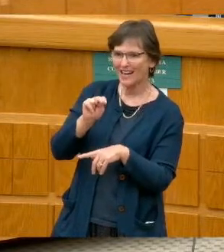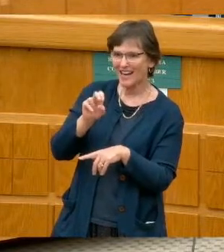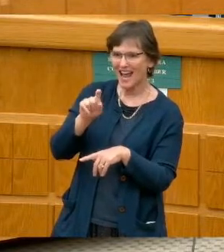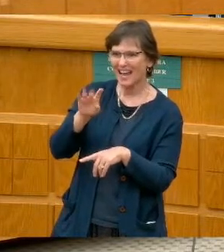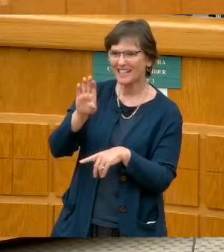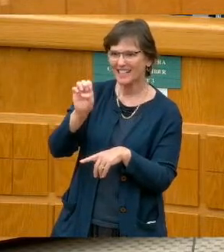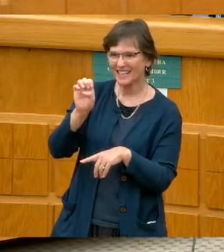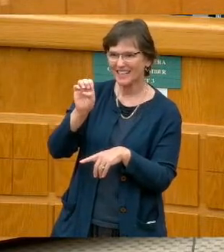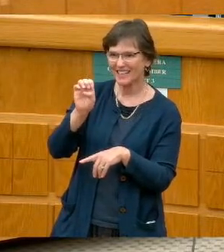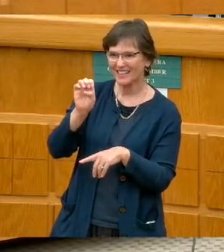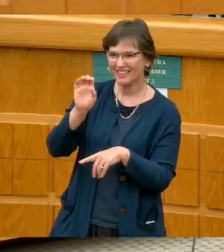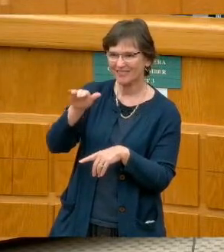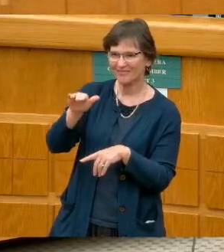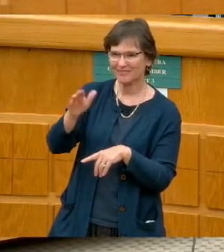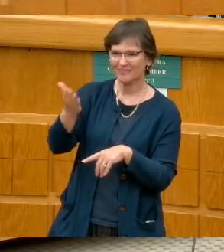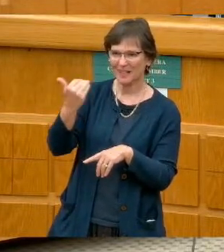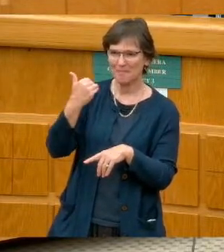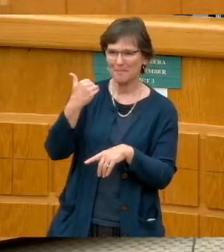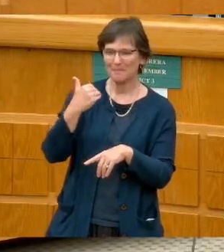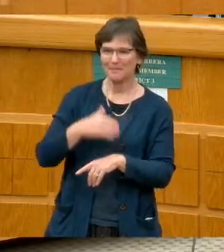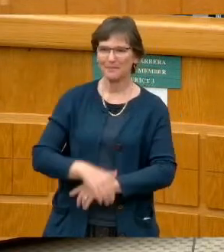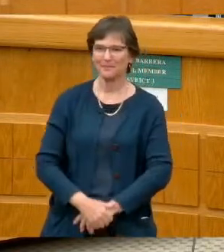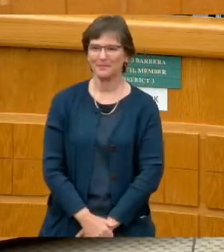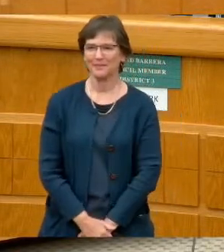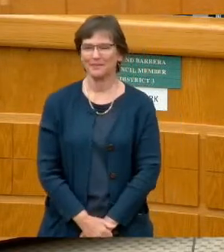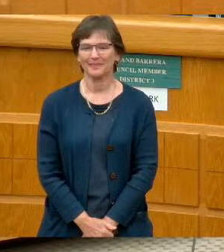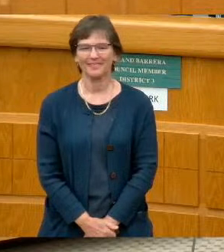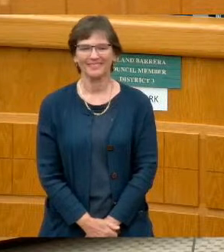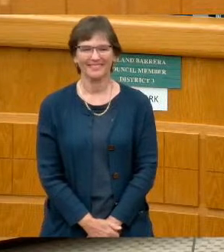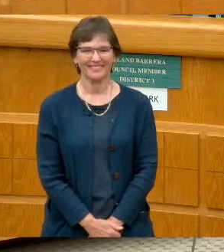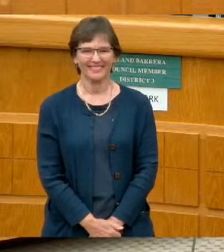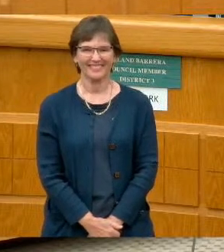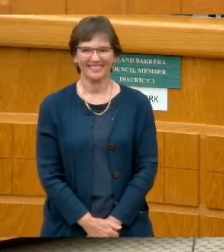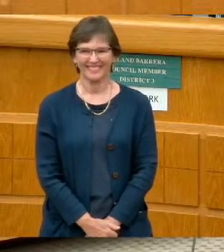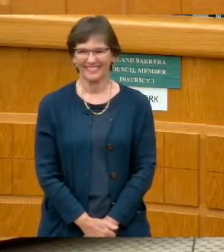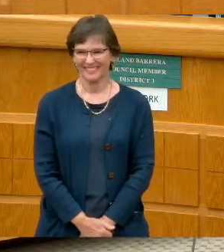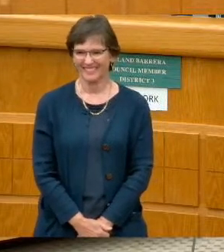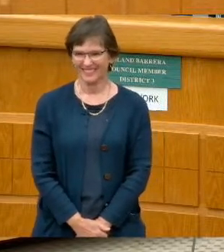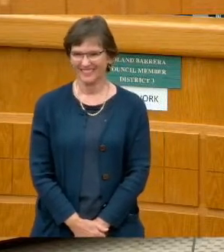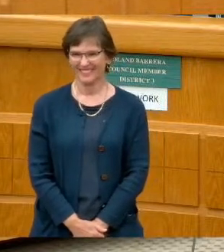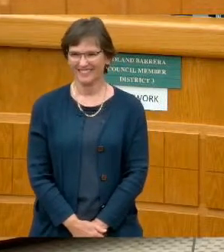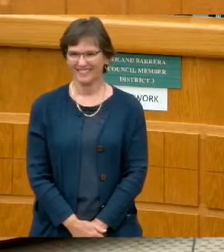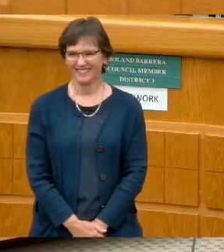Laundry list for Annette. I have a few questions for Annette. For Annette, okay.